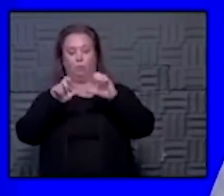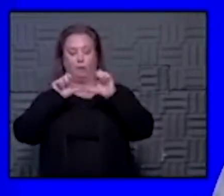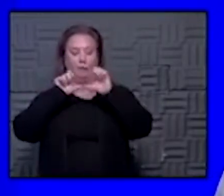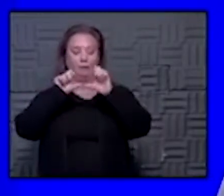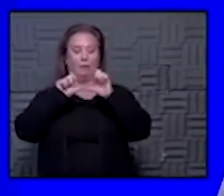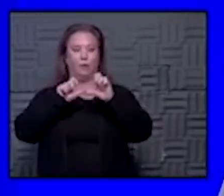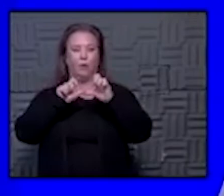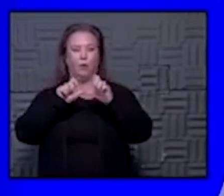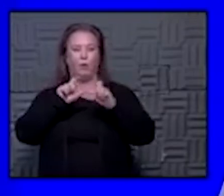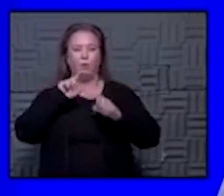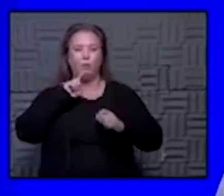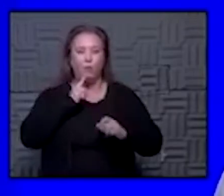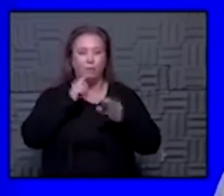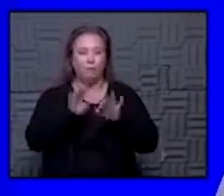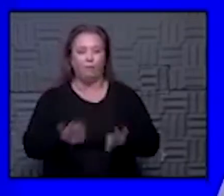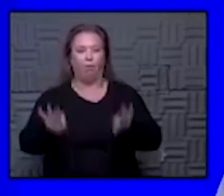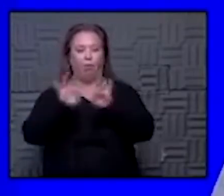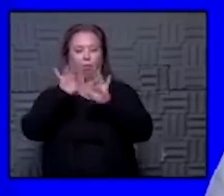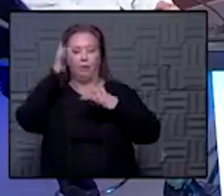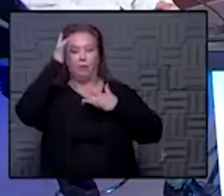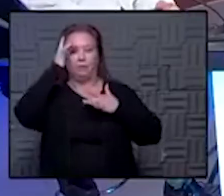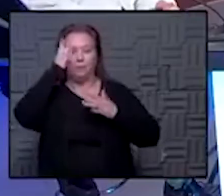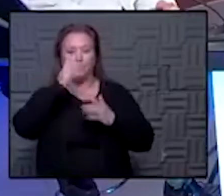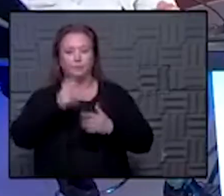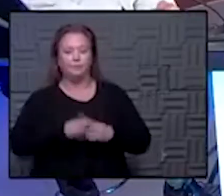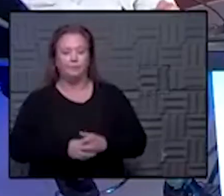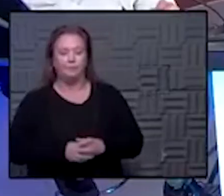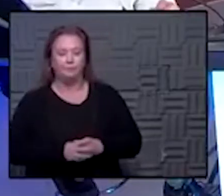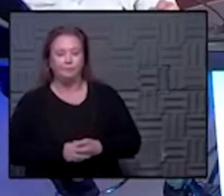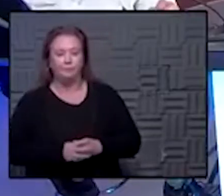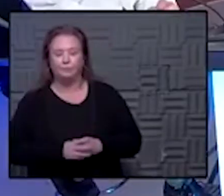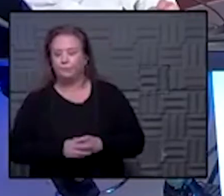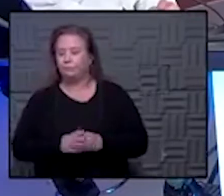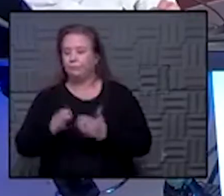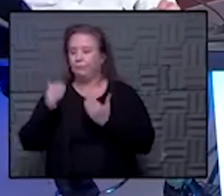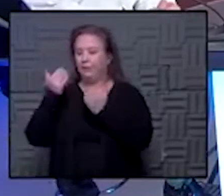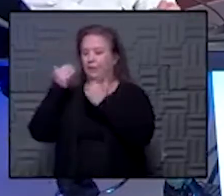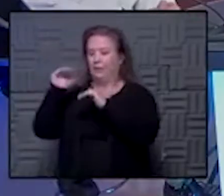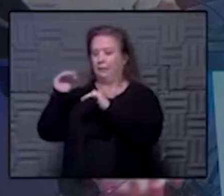illness as well from getting the disease. What is the limit for a